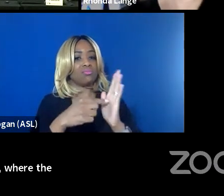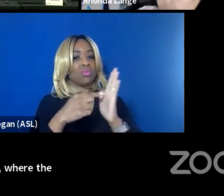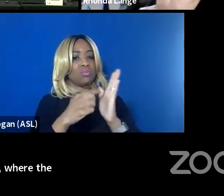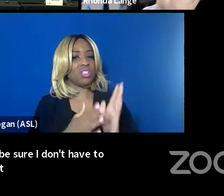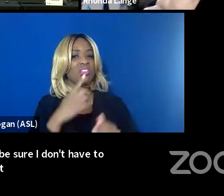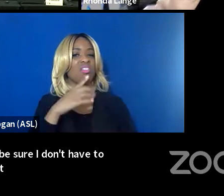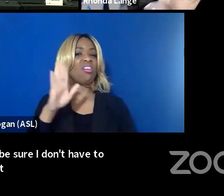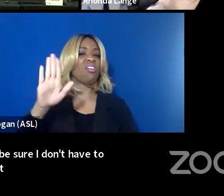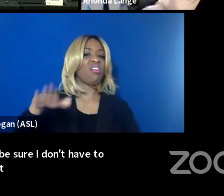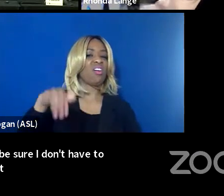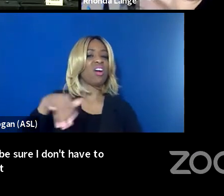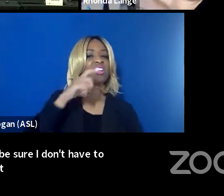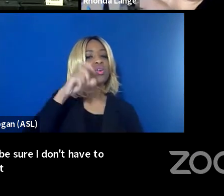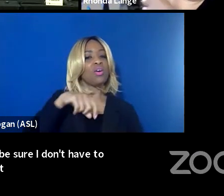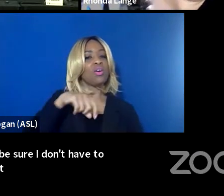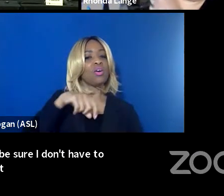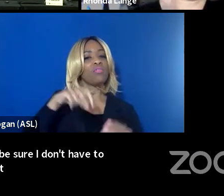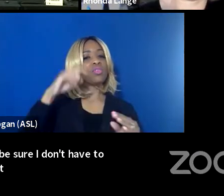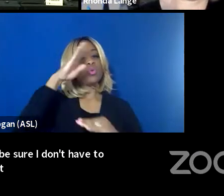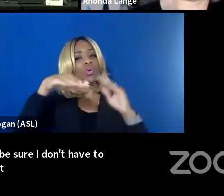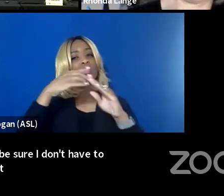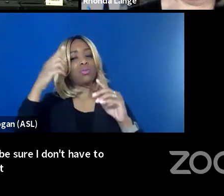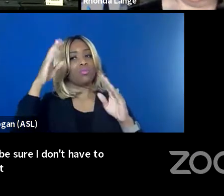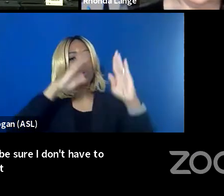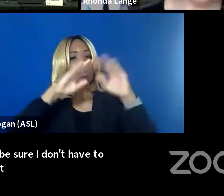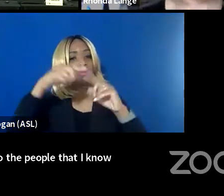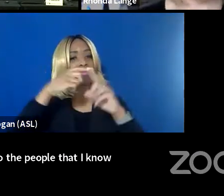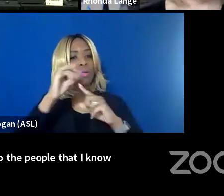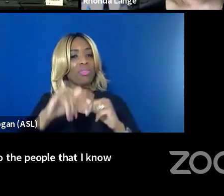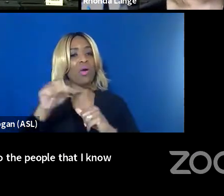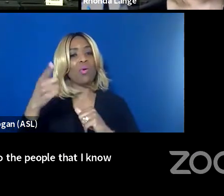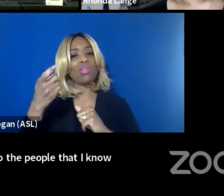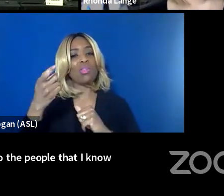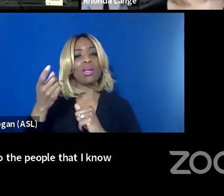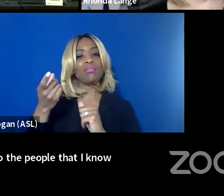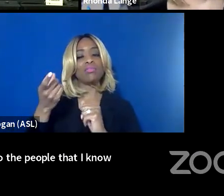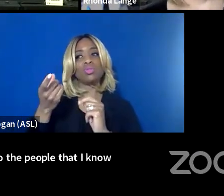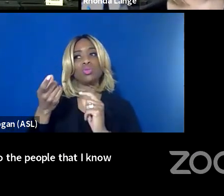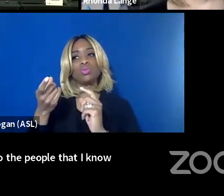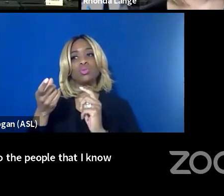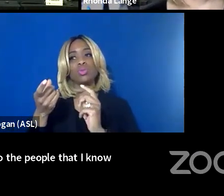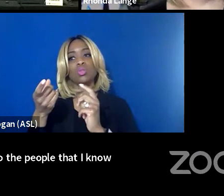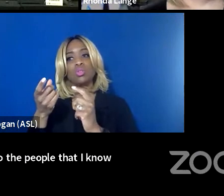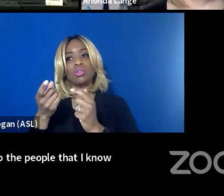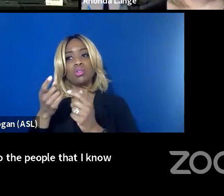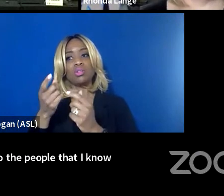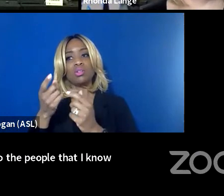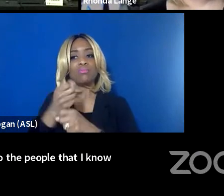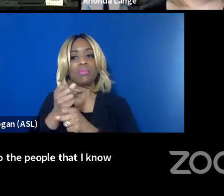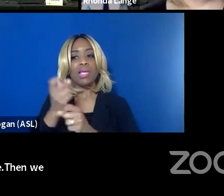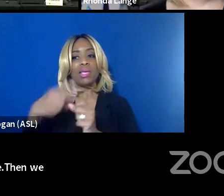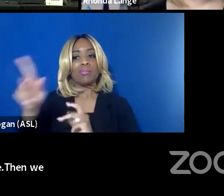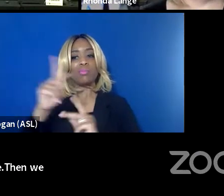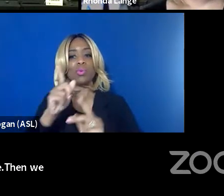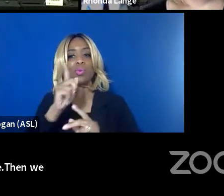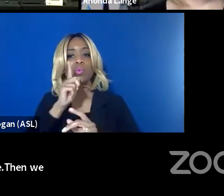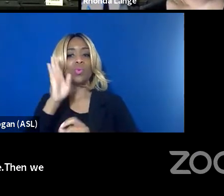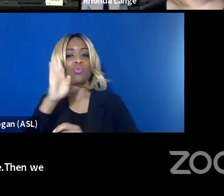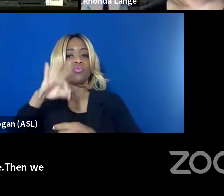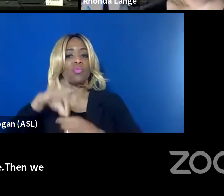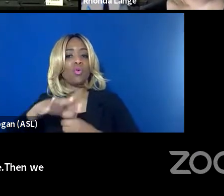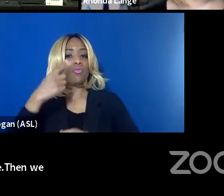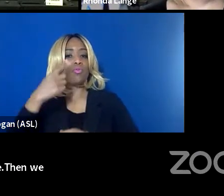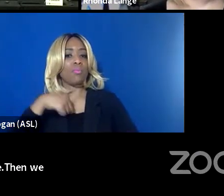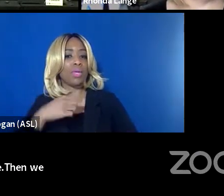to appeal to the people that I know are going to vote for me, then we lose the other side, the people who are